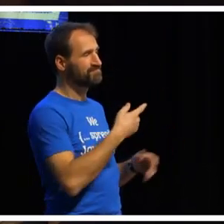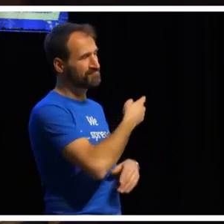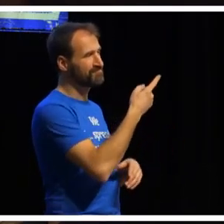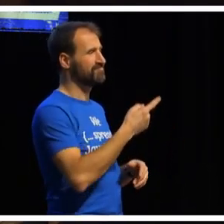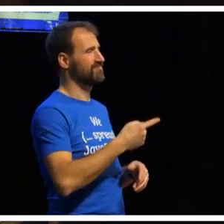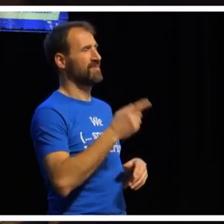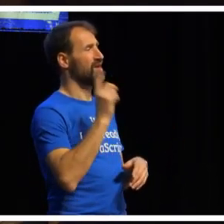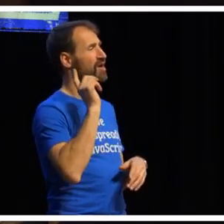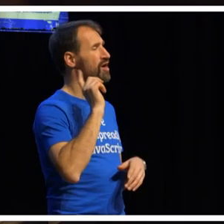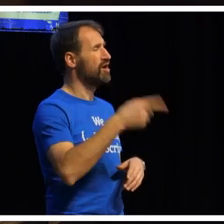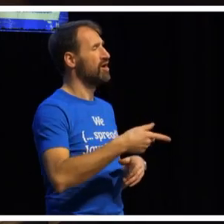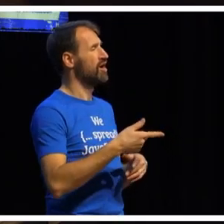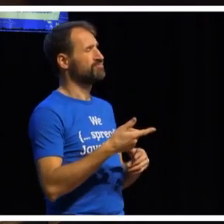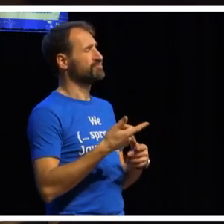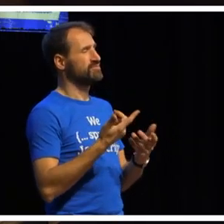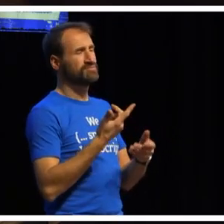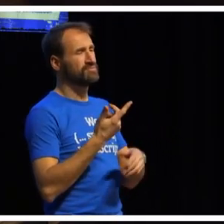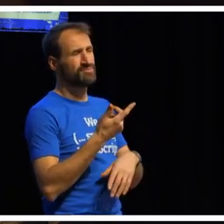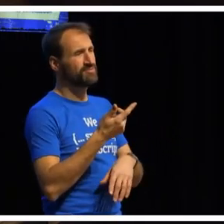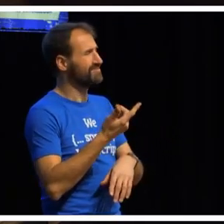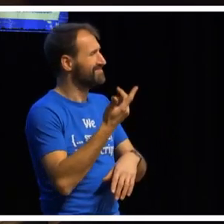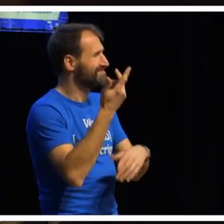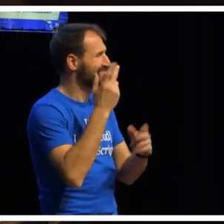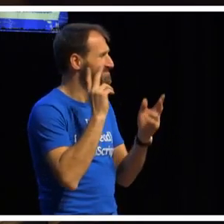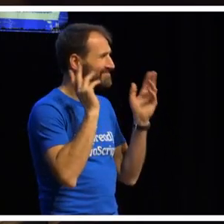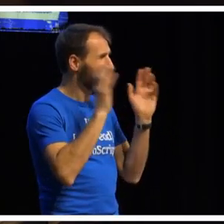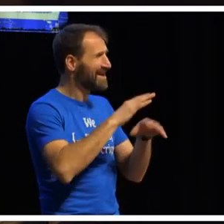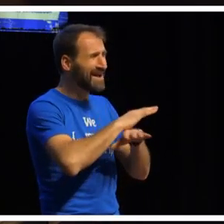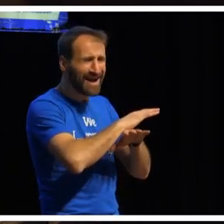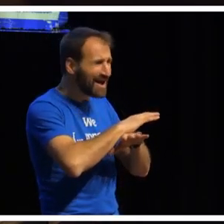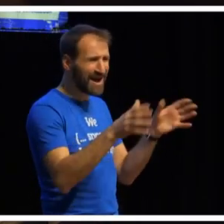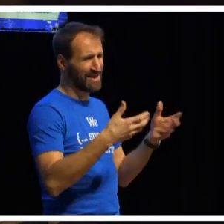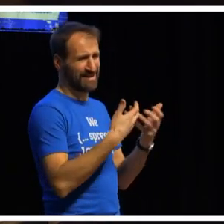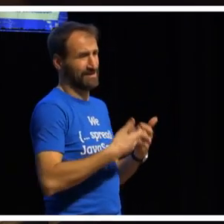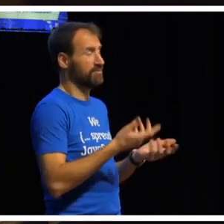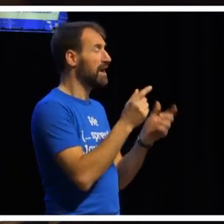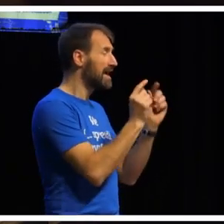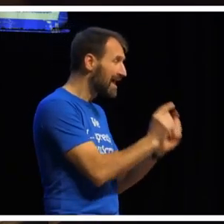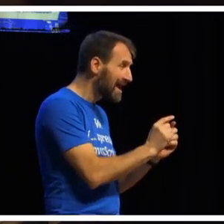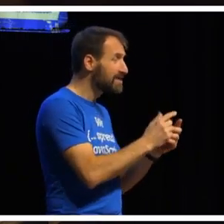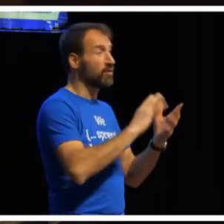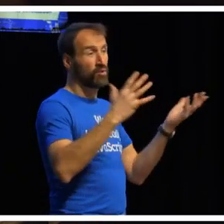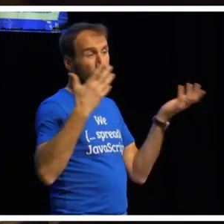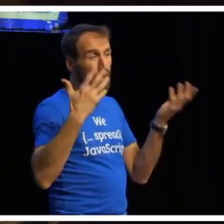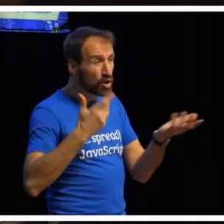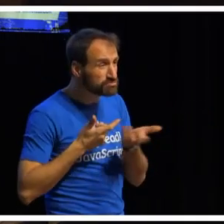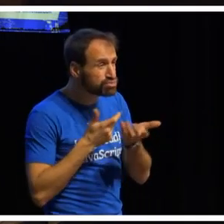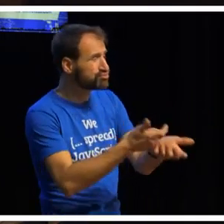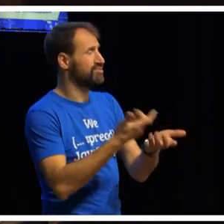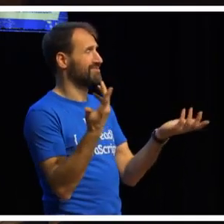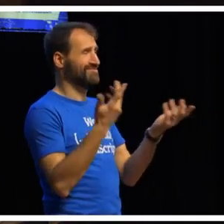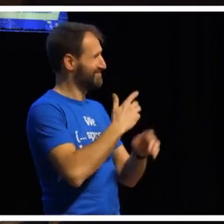torches, bike lights, remote controls, even power tools use them often for battery charging or controlling the